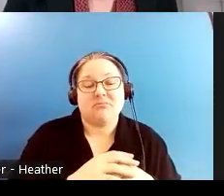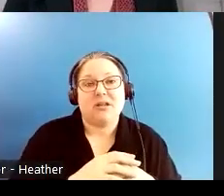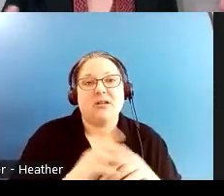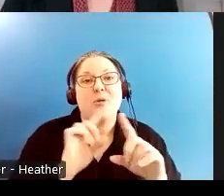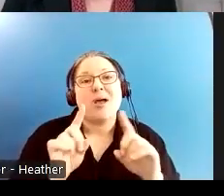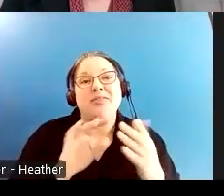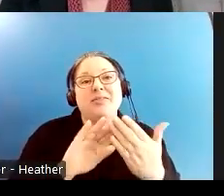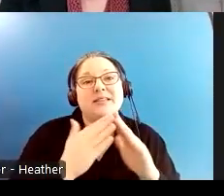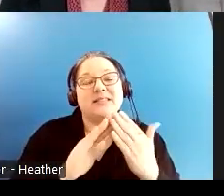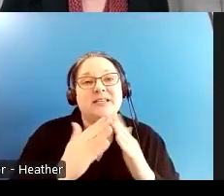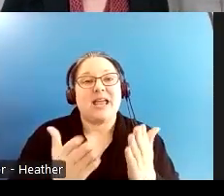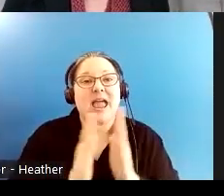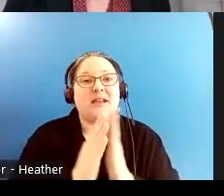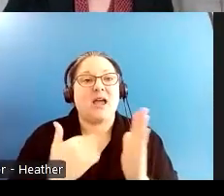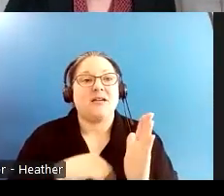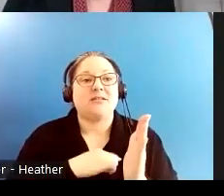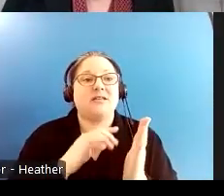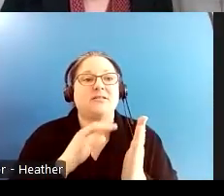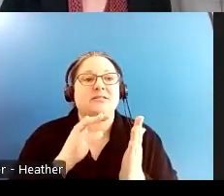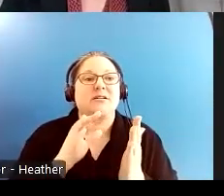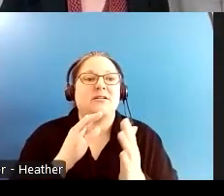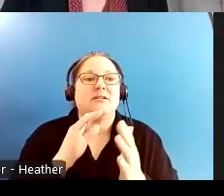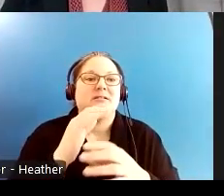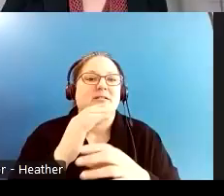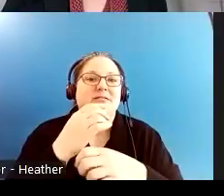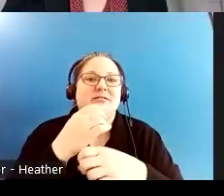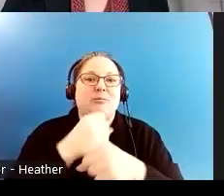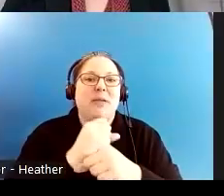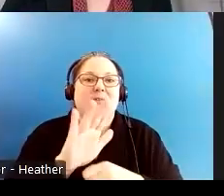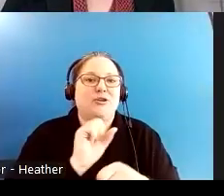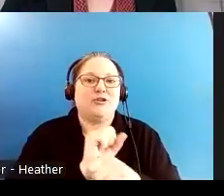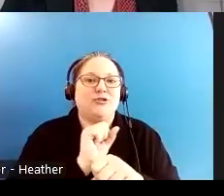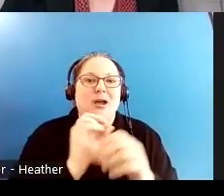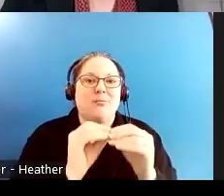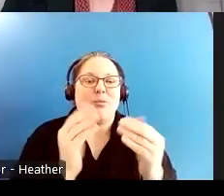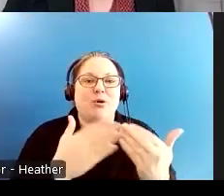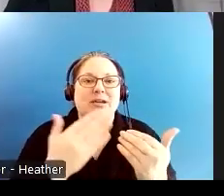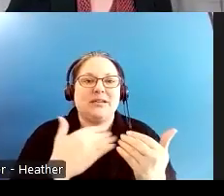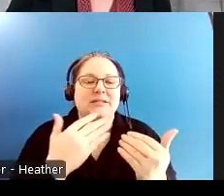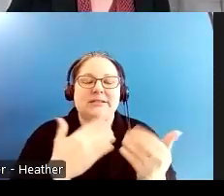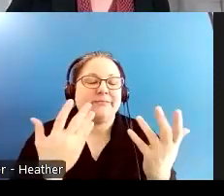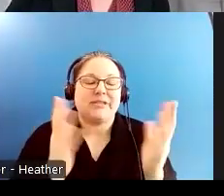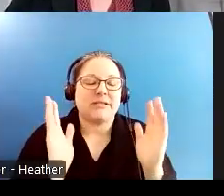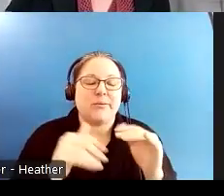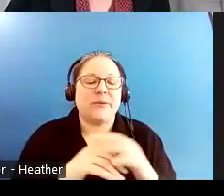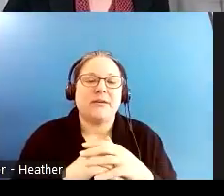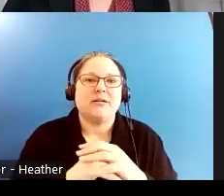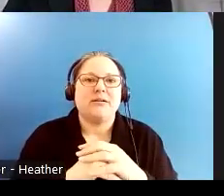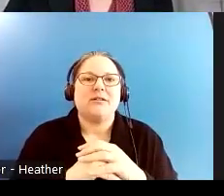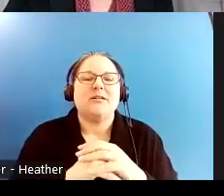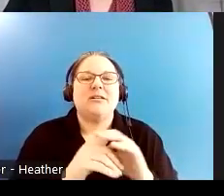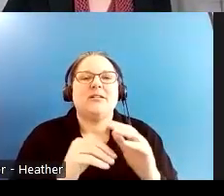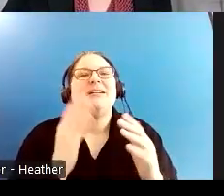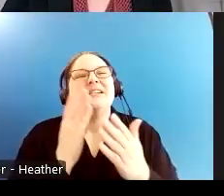actually asked us to pay for him to make their job easier of doing the encampment sweep. So some of these